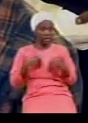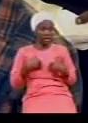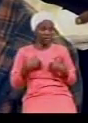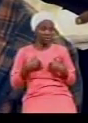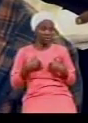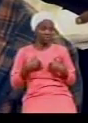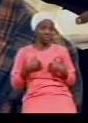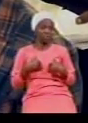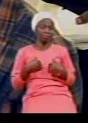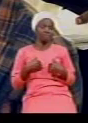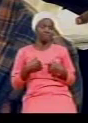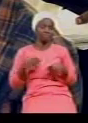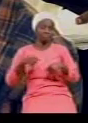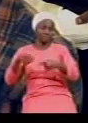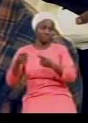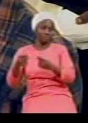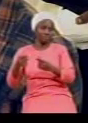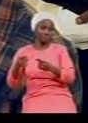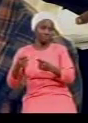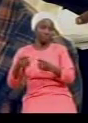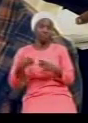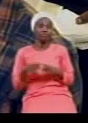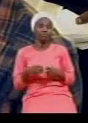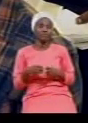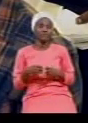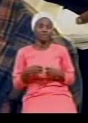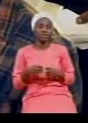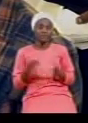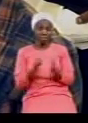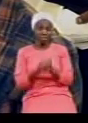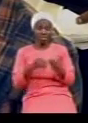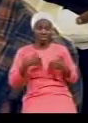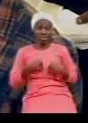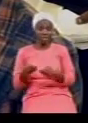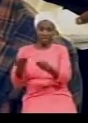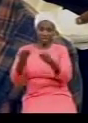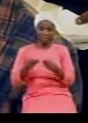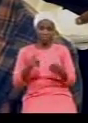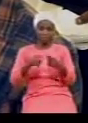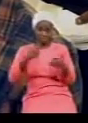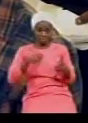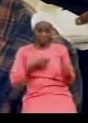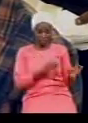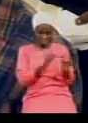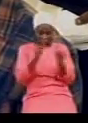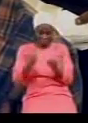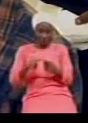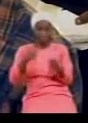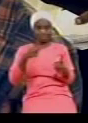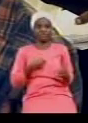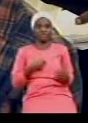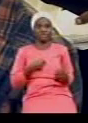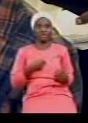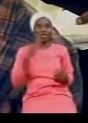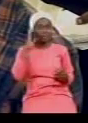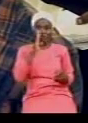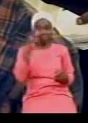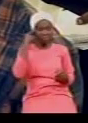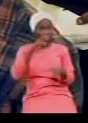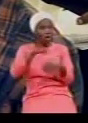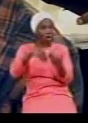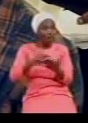me. To me, I said to me, will be for all of us